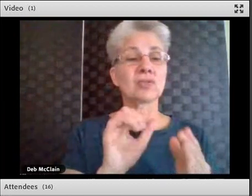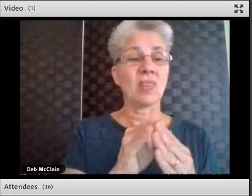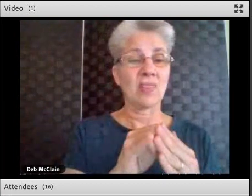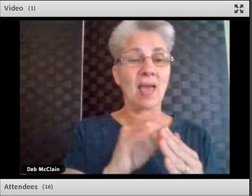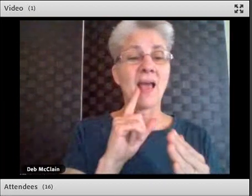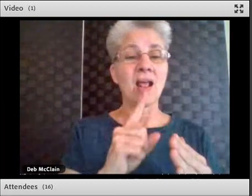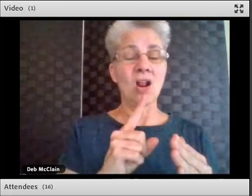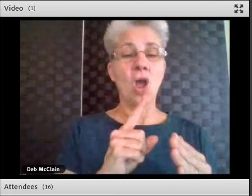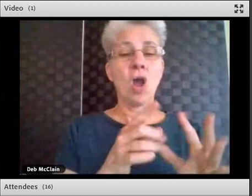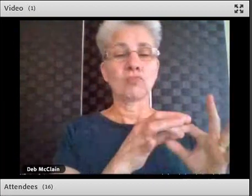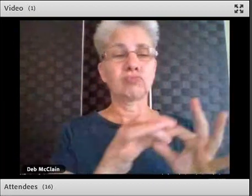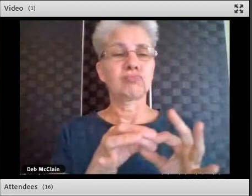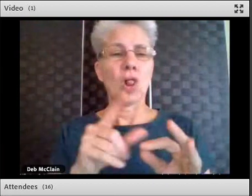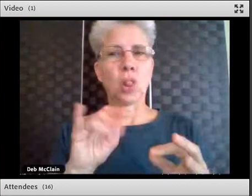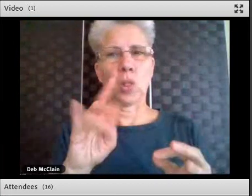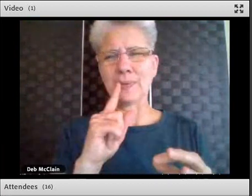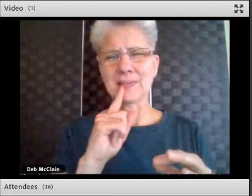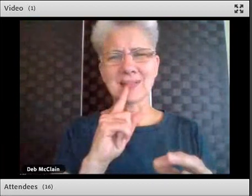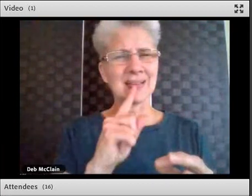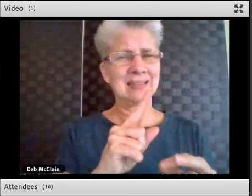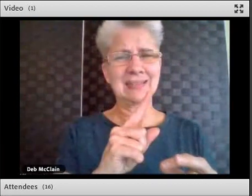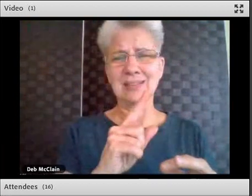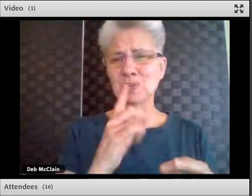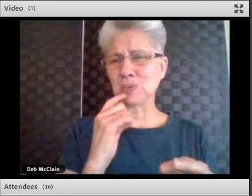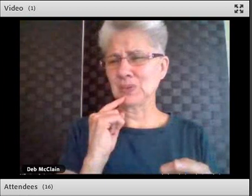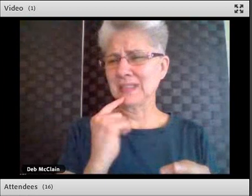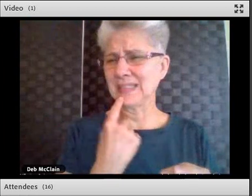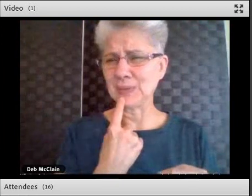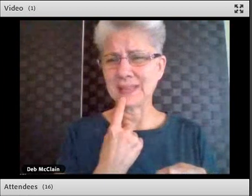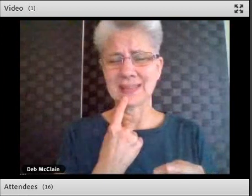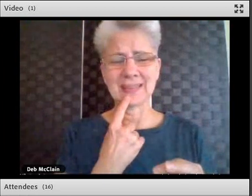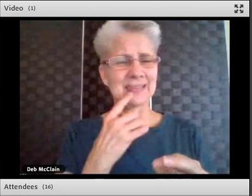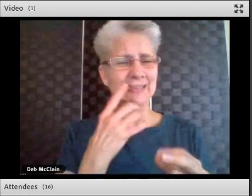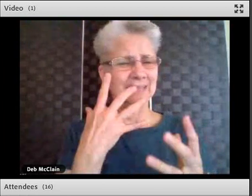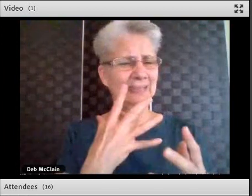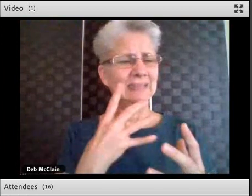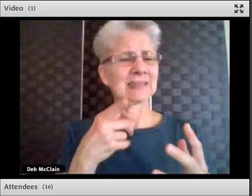are affiliated with lupus, and they are no joke.